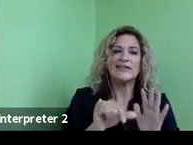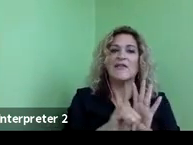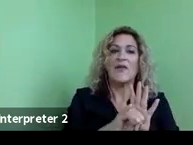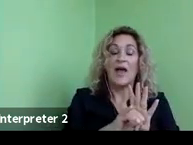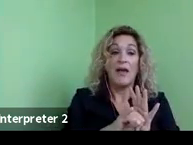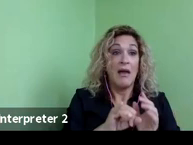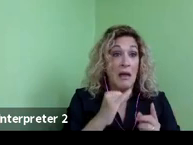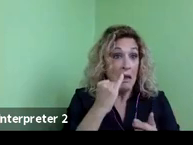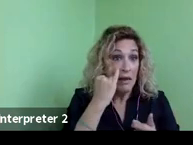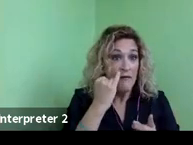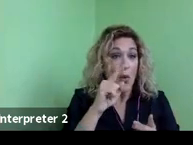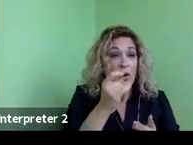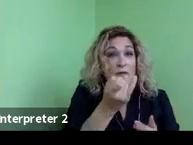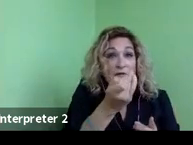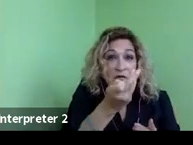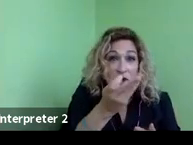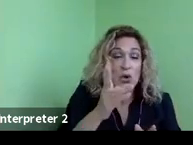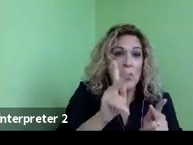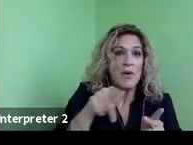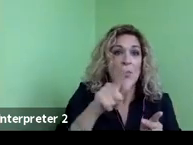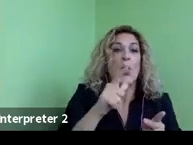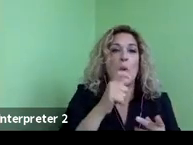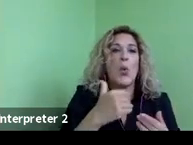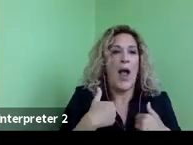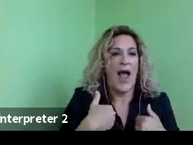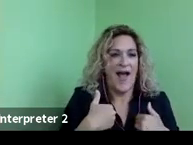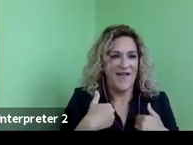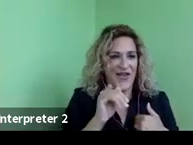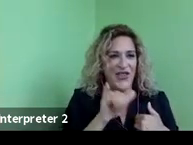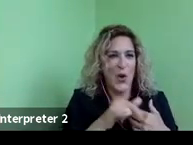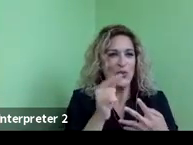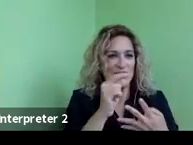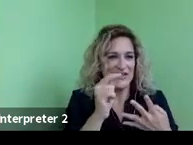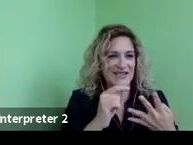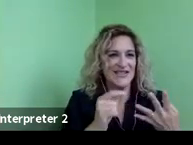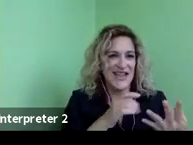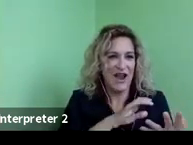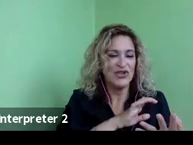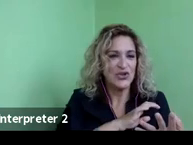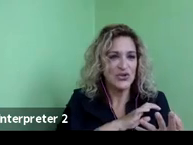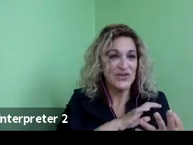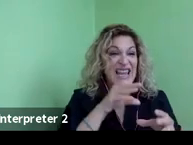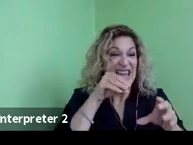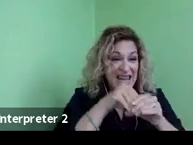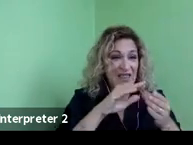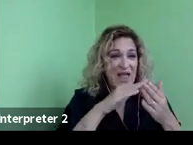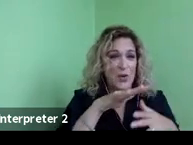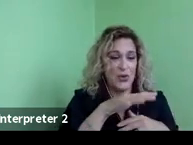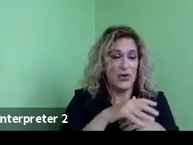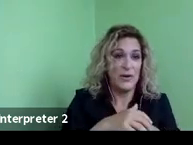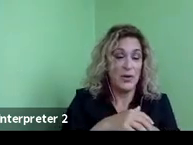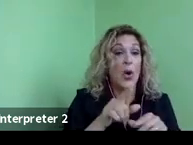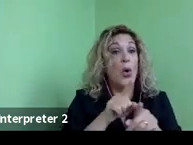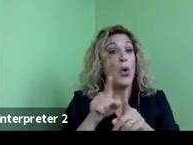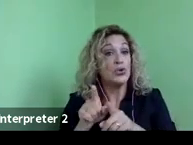those characteristics living in that community. And that scope would get even more narrowed when other factors like gender